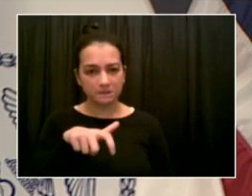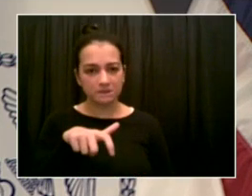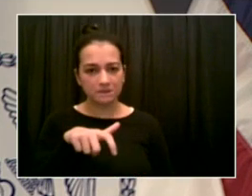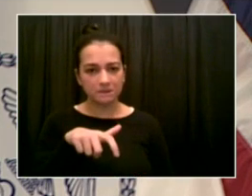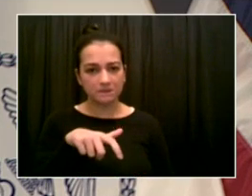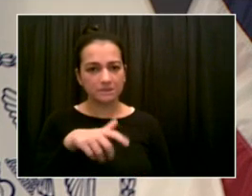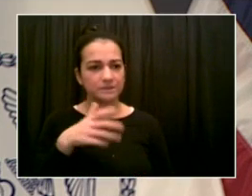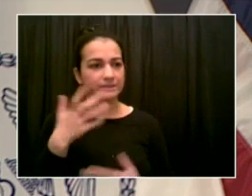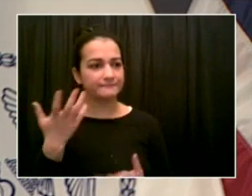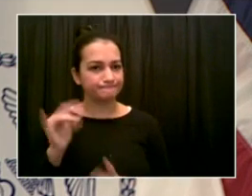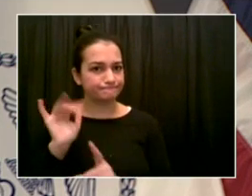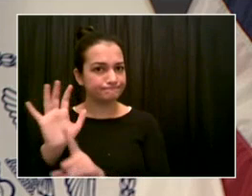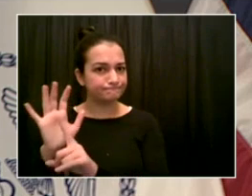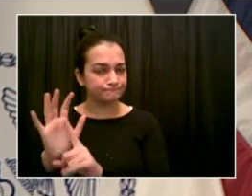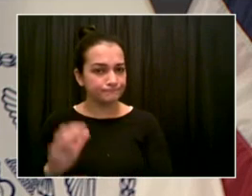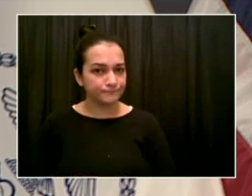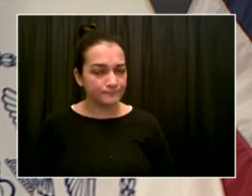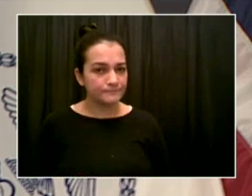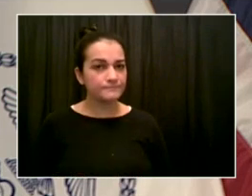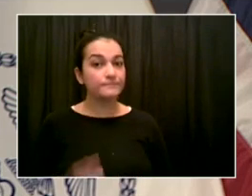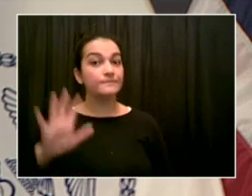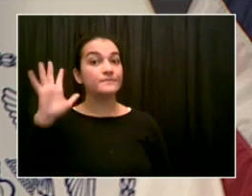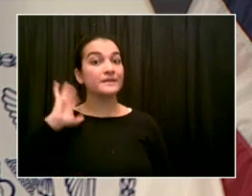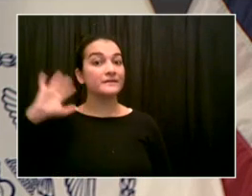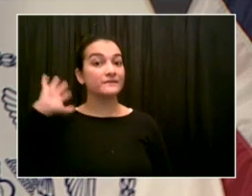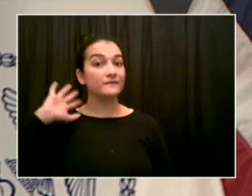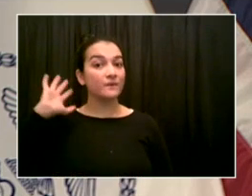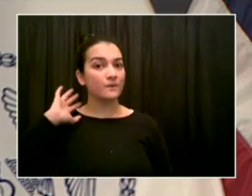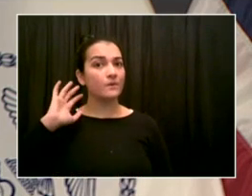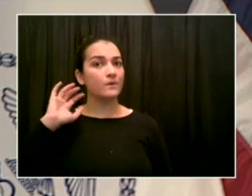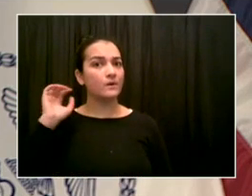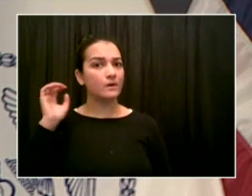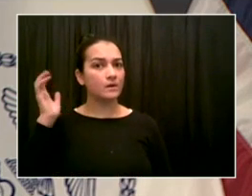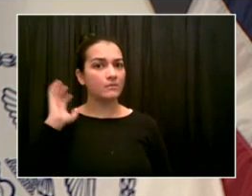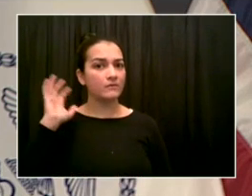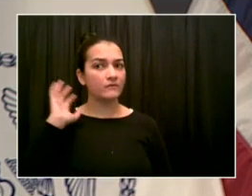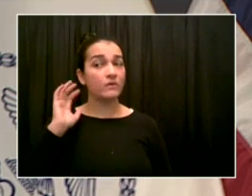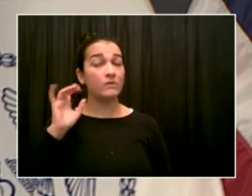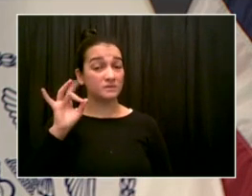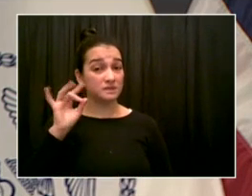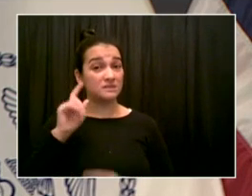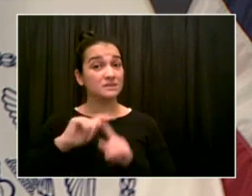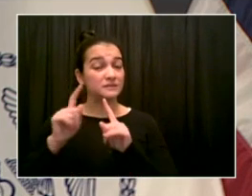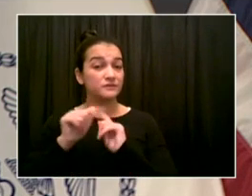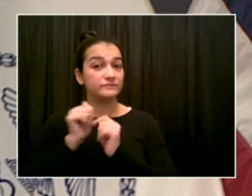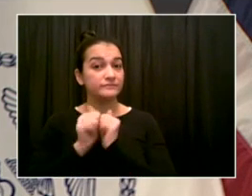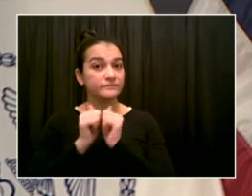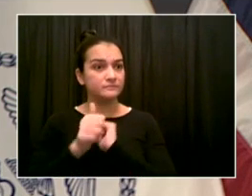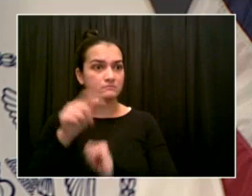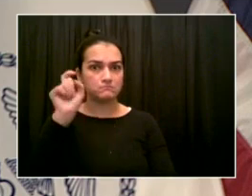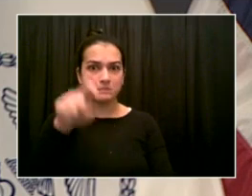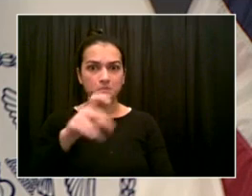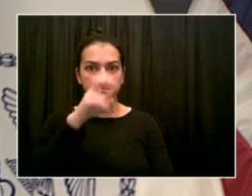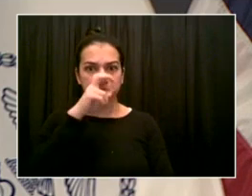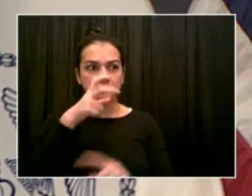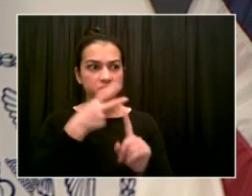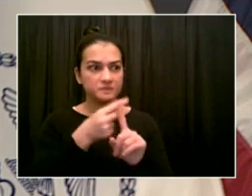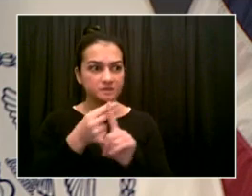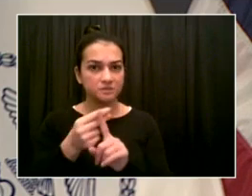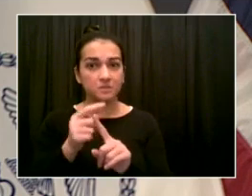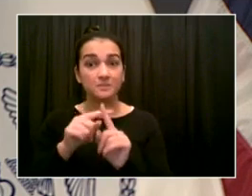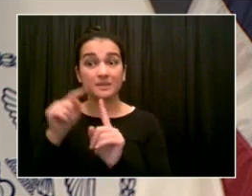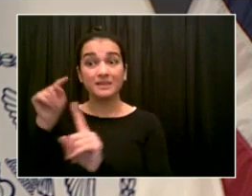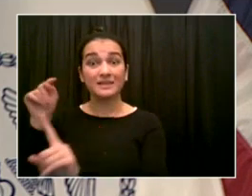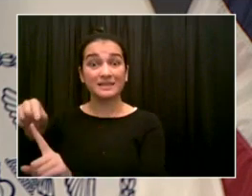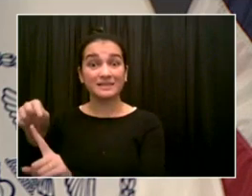vaccinated per the city's policy and mandate. What changed to allow Ocean Breeze to send out this new guidance? I'm